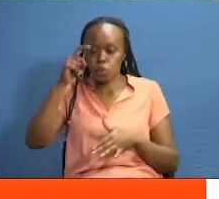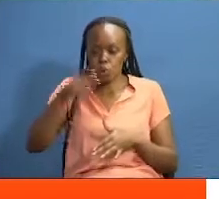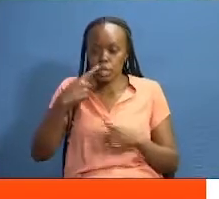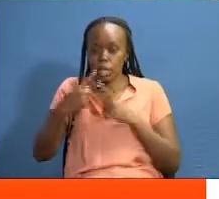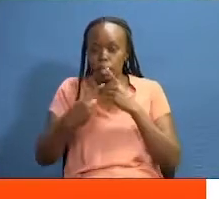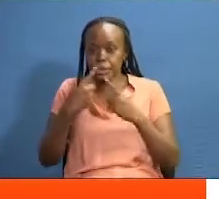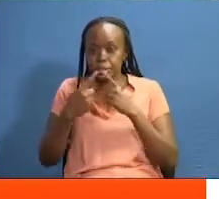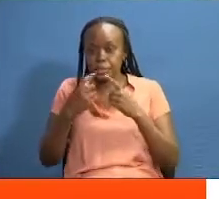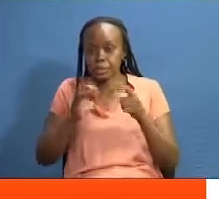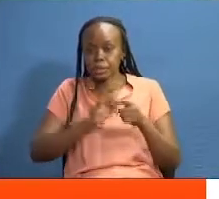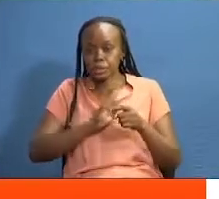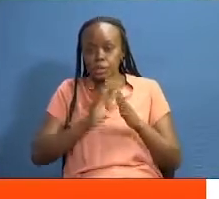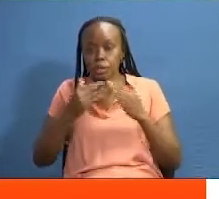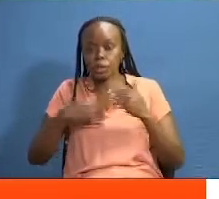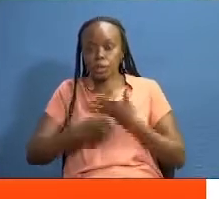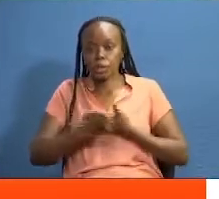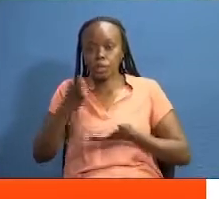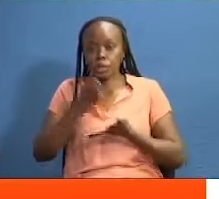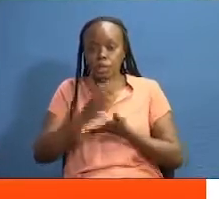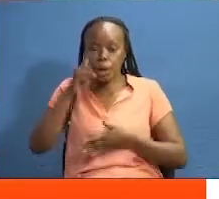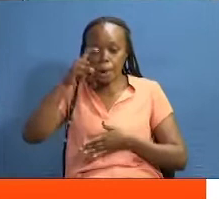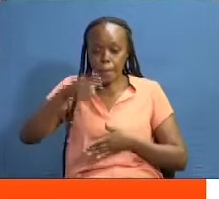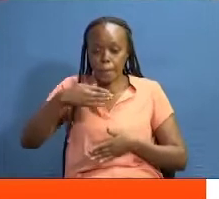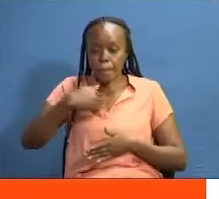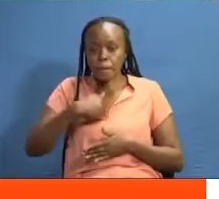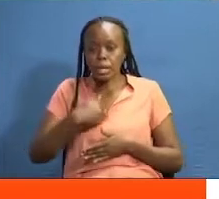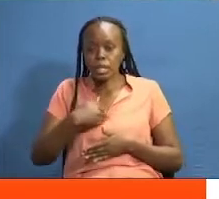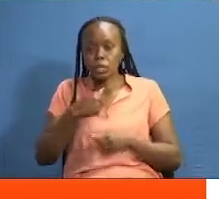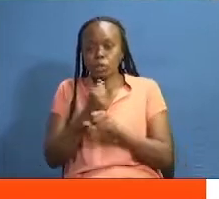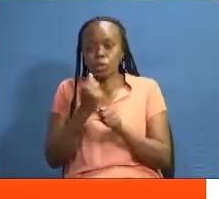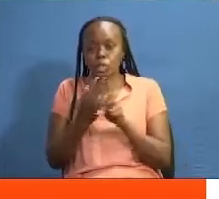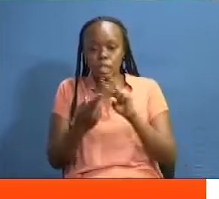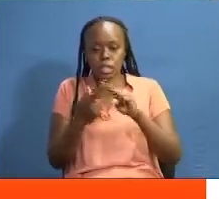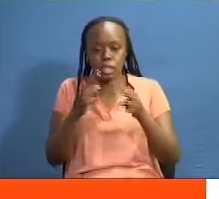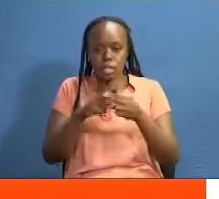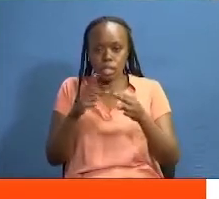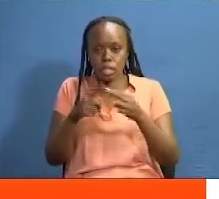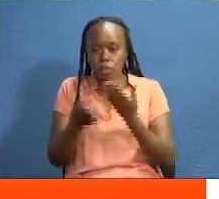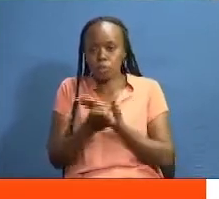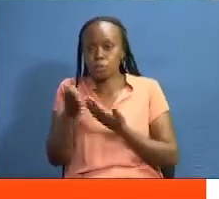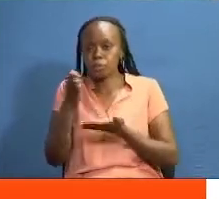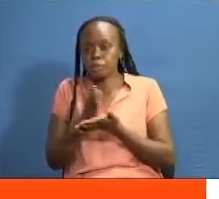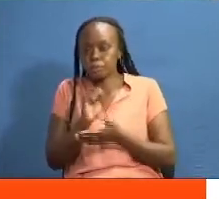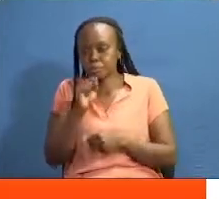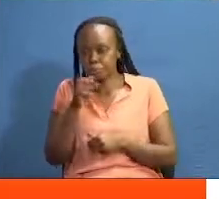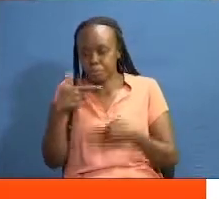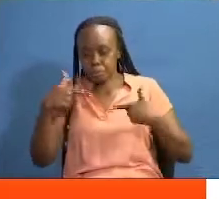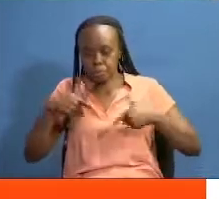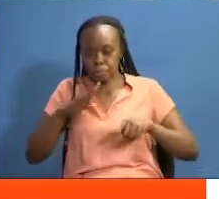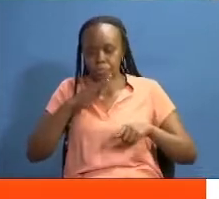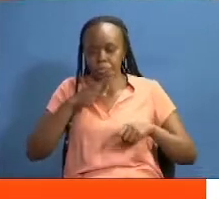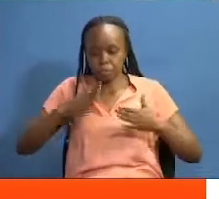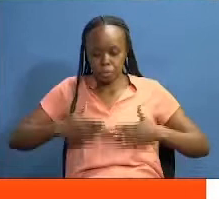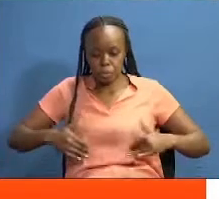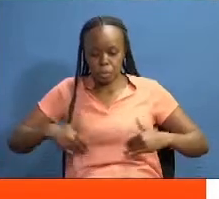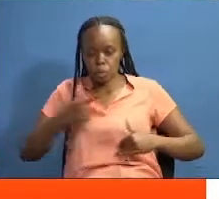say like, I did economics. I must get a job related to economics. All right? Let us be young